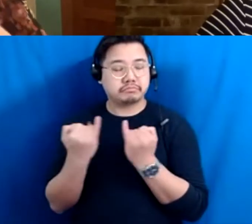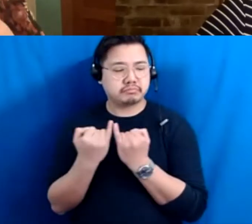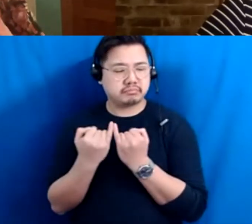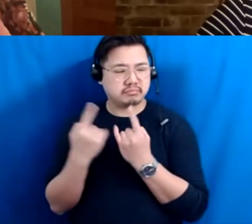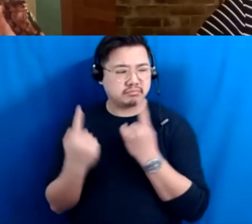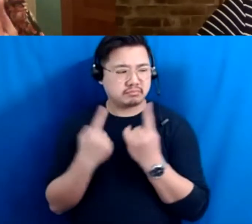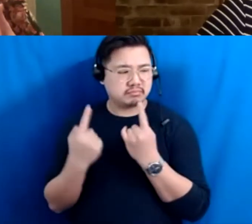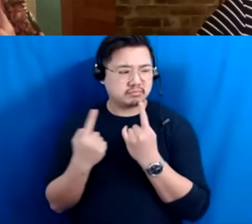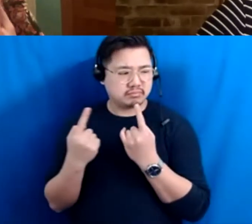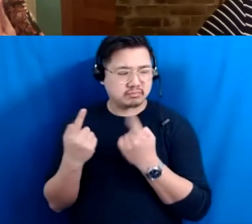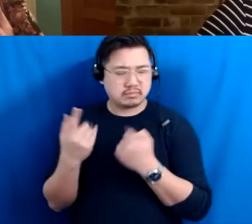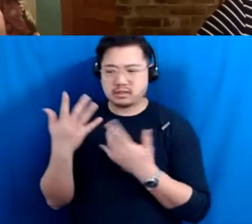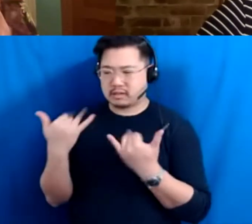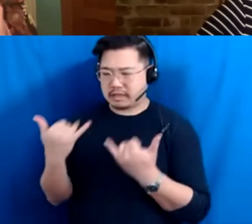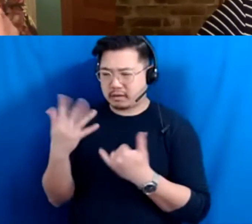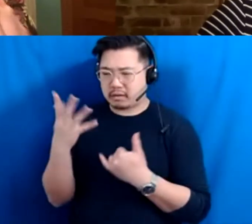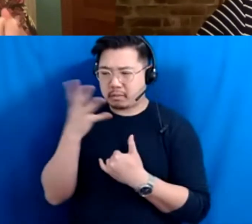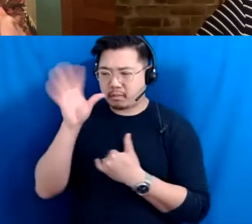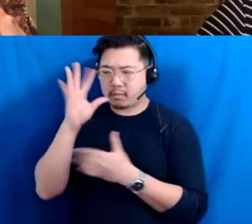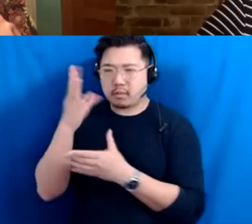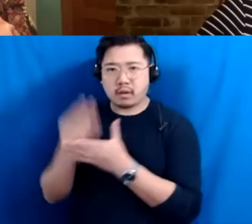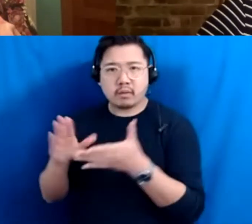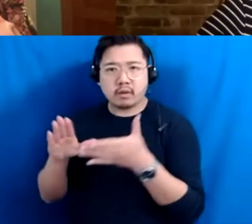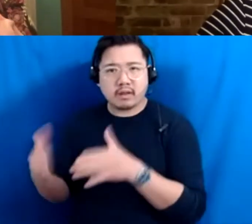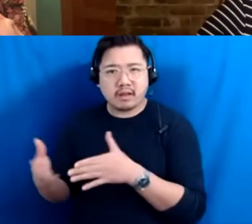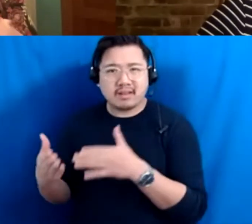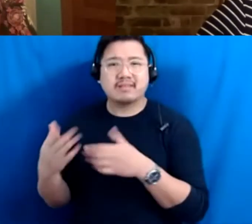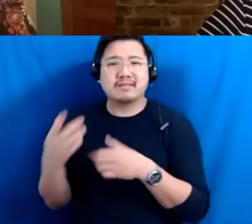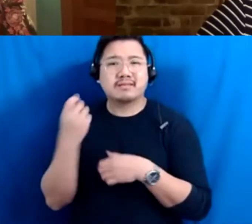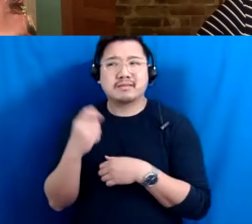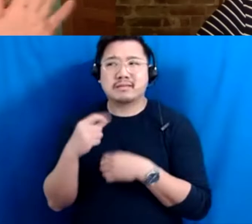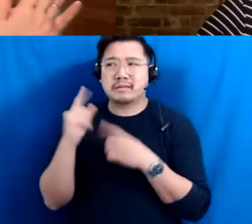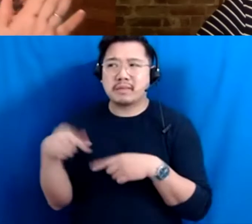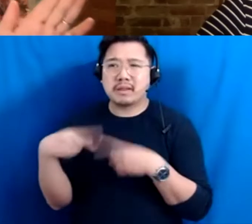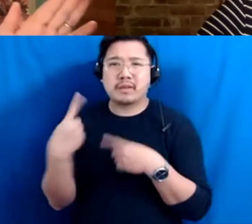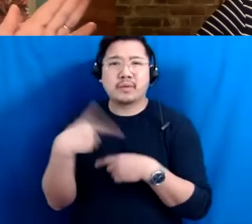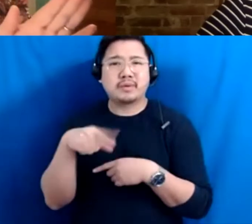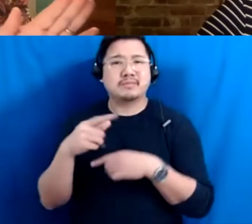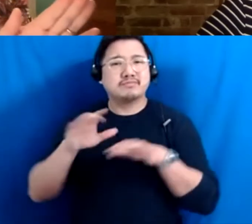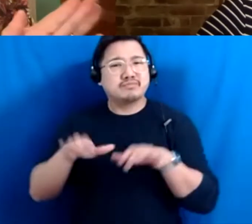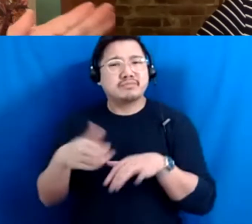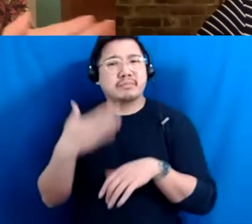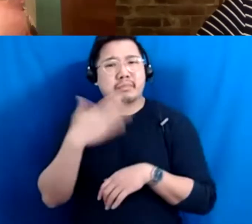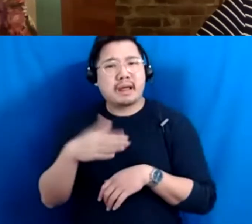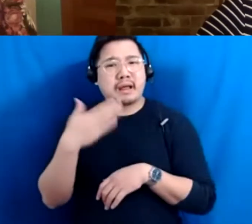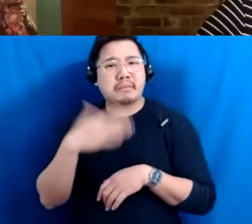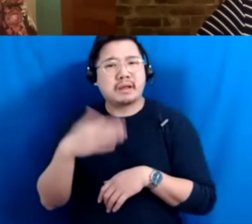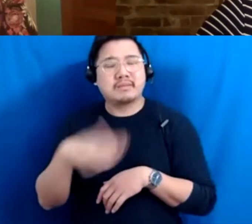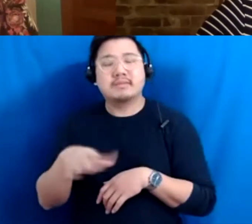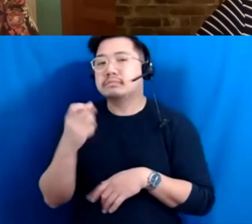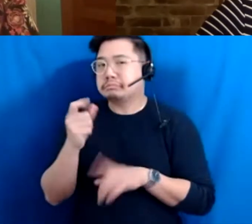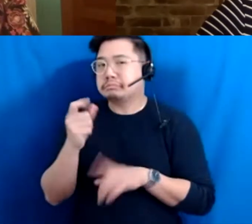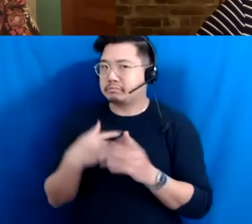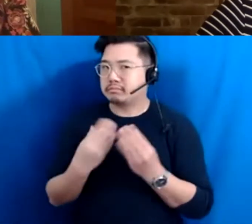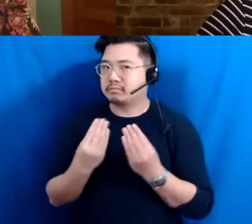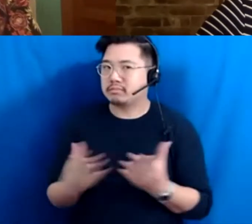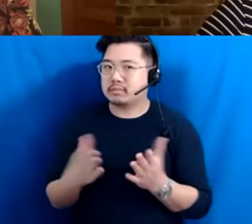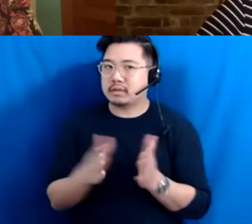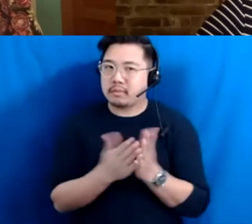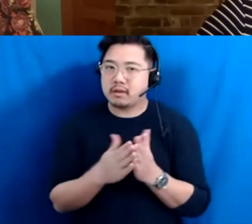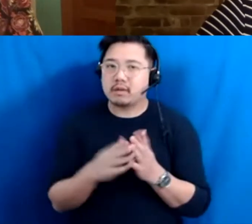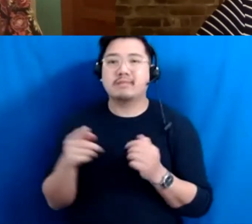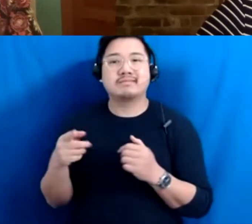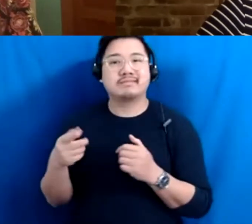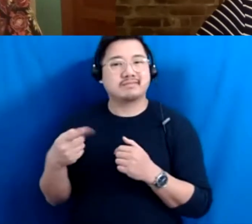now? That we've done all these bad things, because there's a lot of bad stuff that goes down. Like they make a